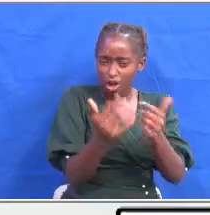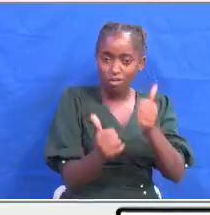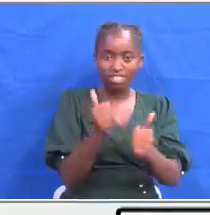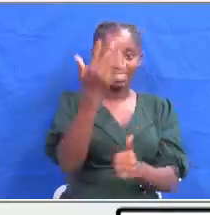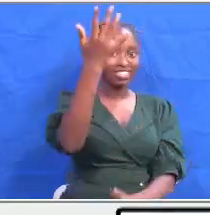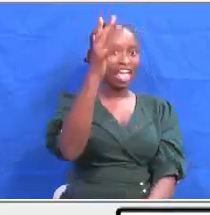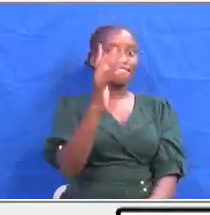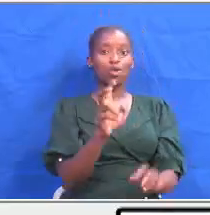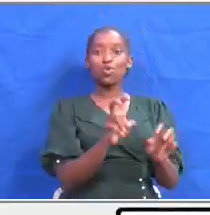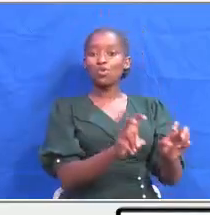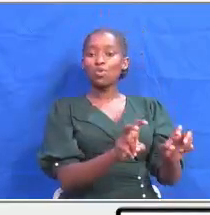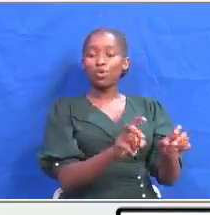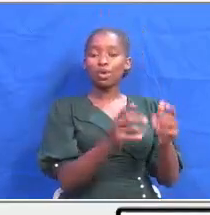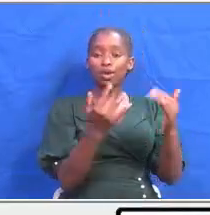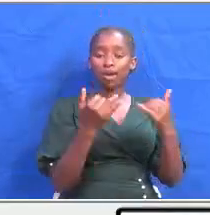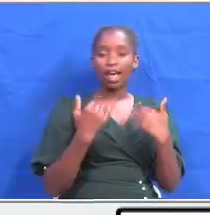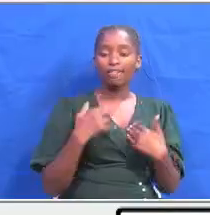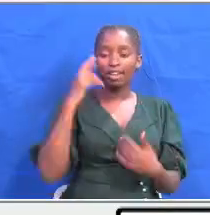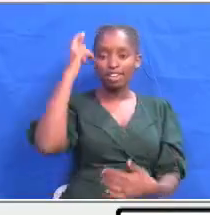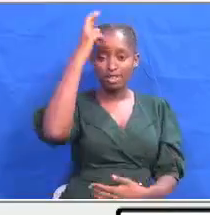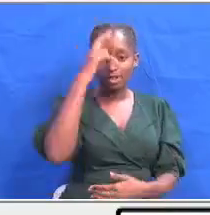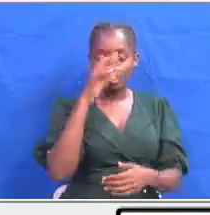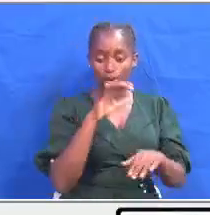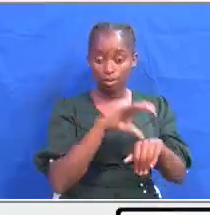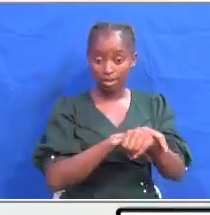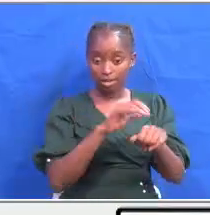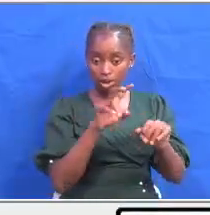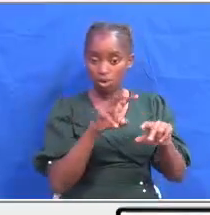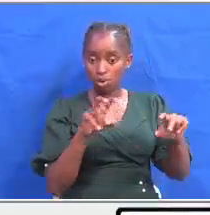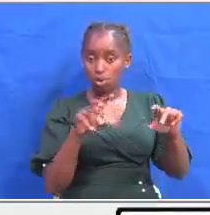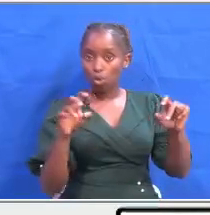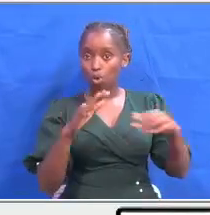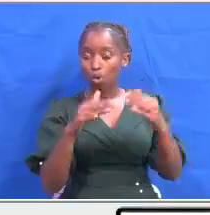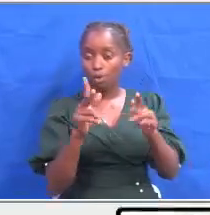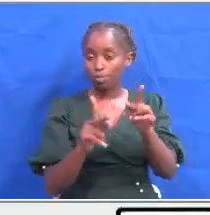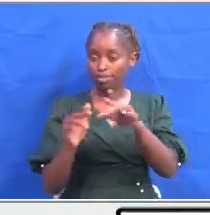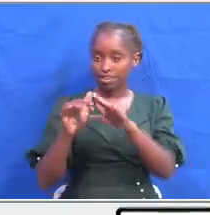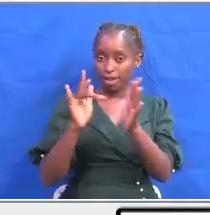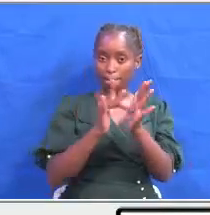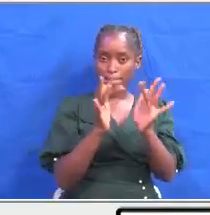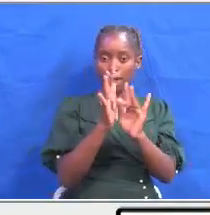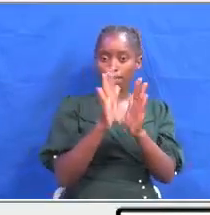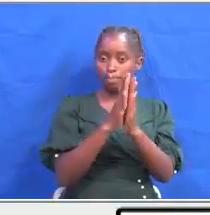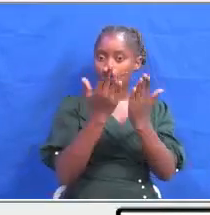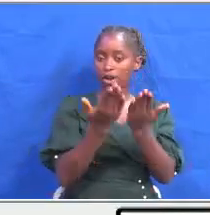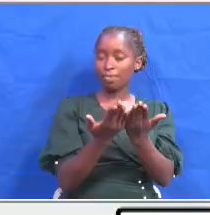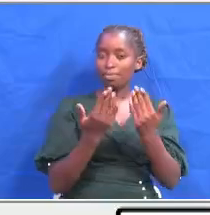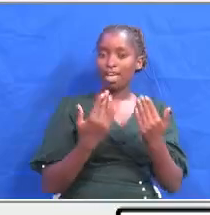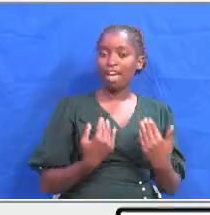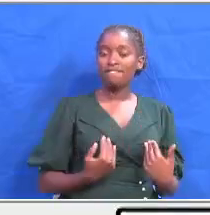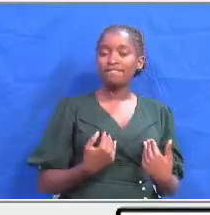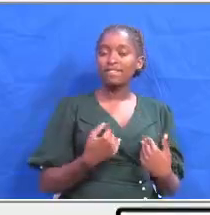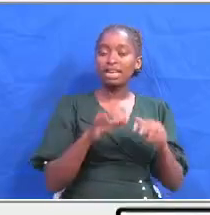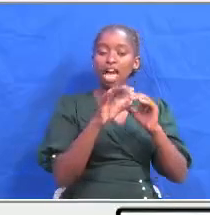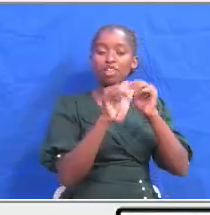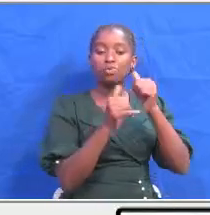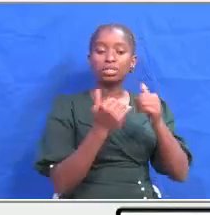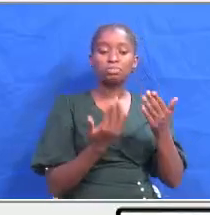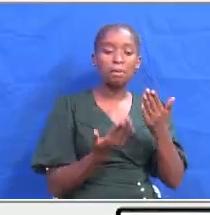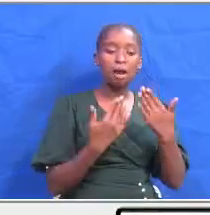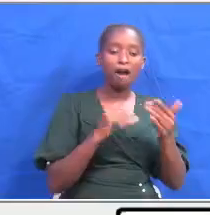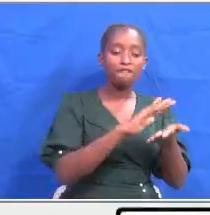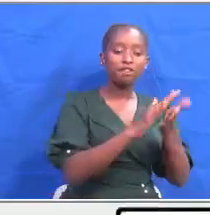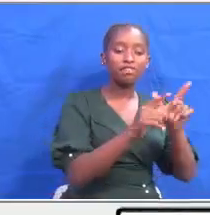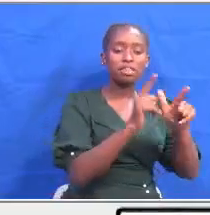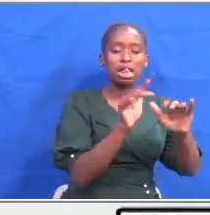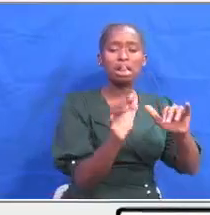Mm-hmm. That's why you will see the process in the Bible. It's fire. There's nothing there that you just forgive and you leave. No.